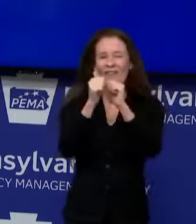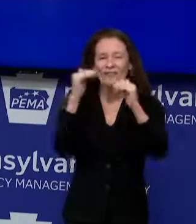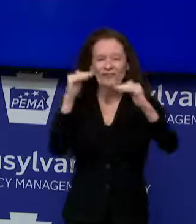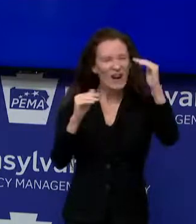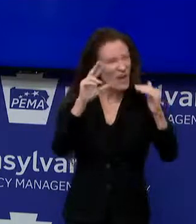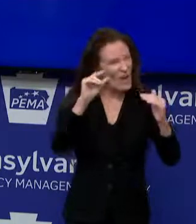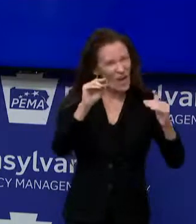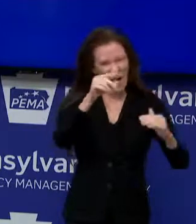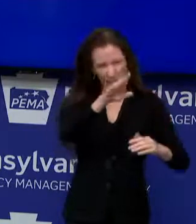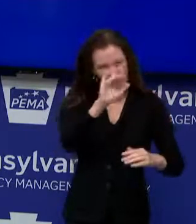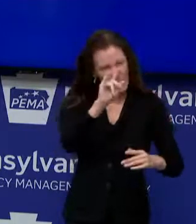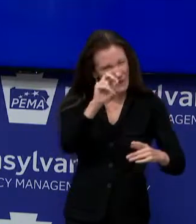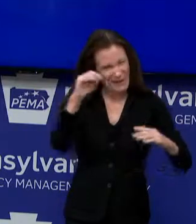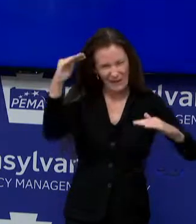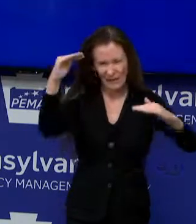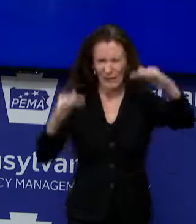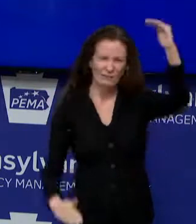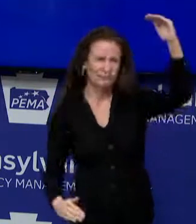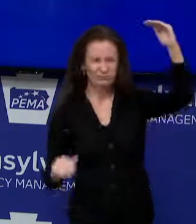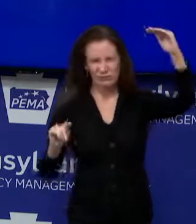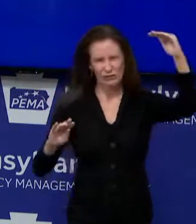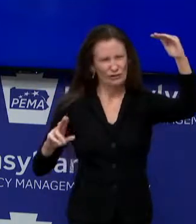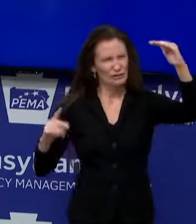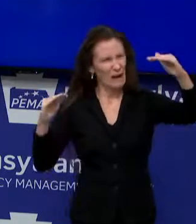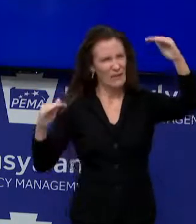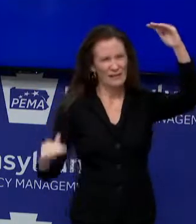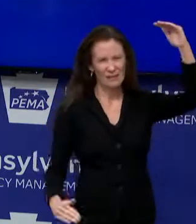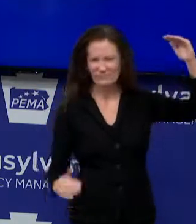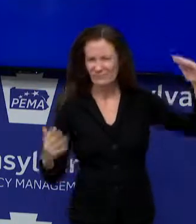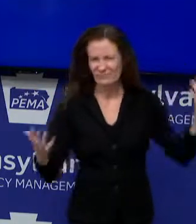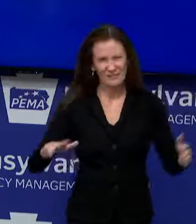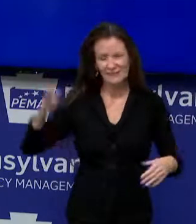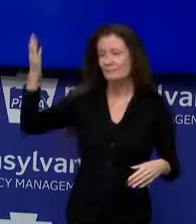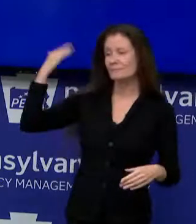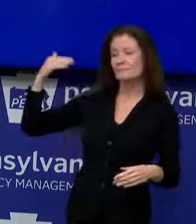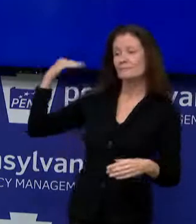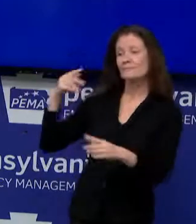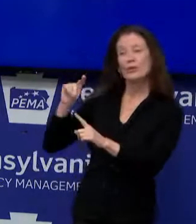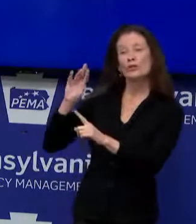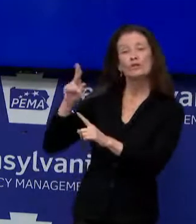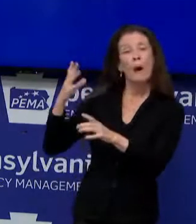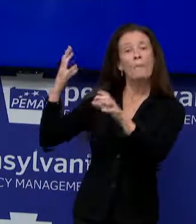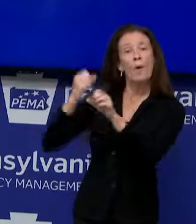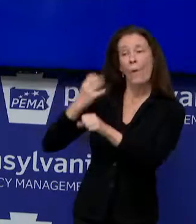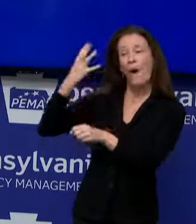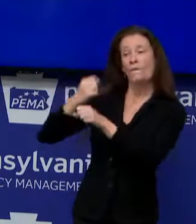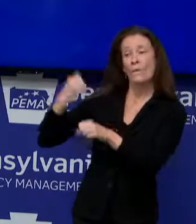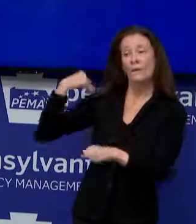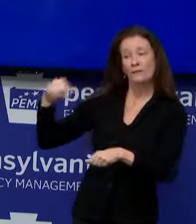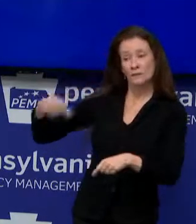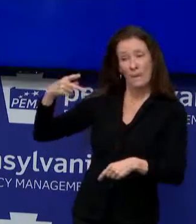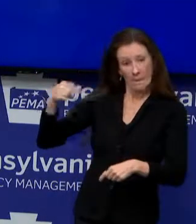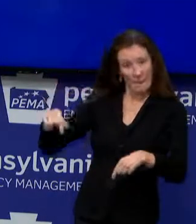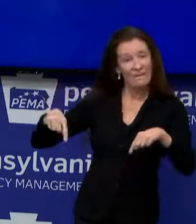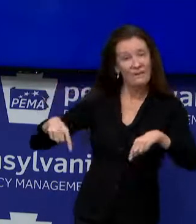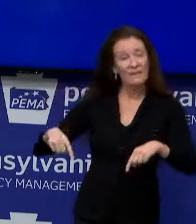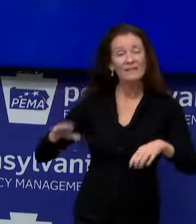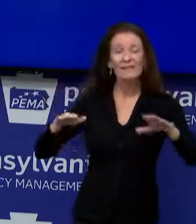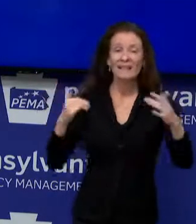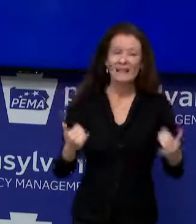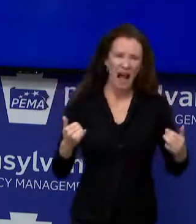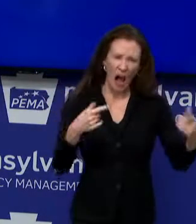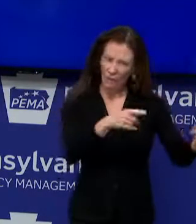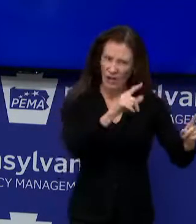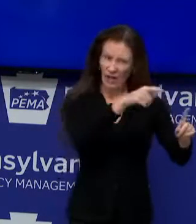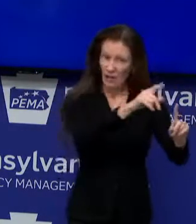and he nearly doubled the Trump margin of victory in Pennsylvania. Across the country, state and federal judges, including